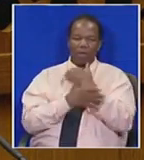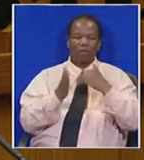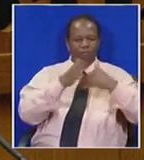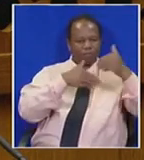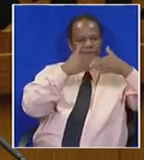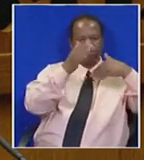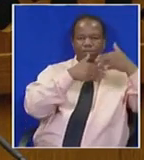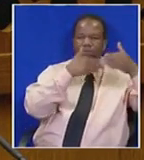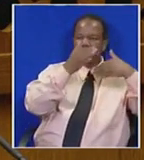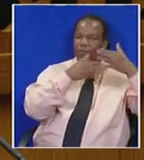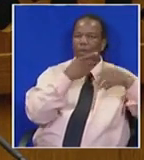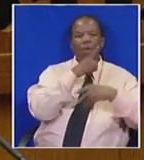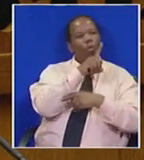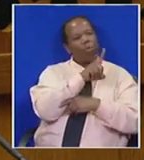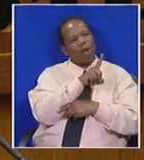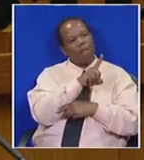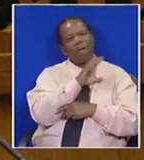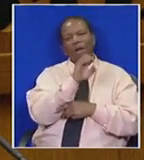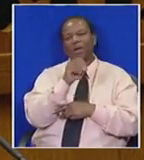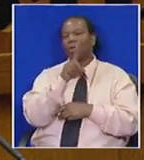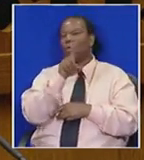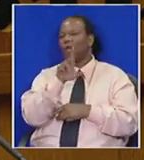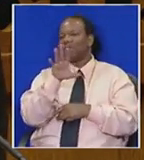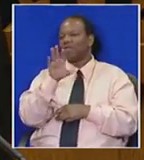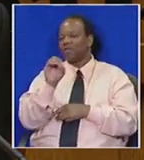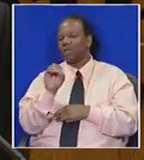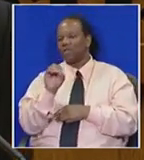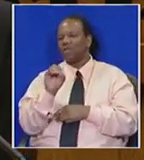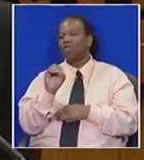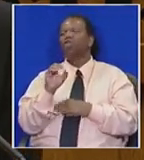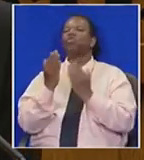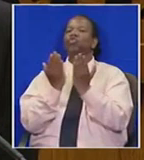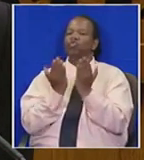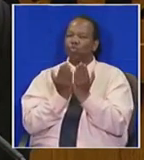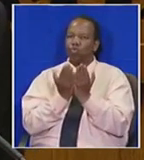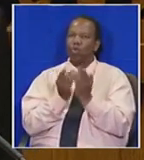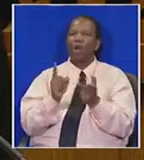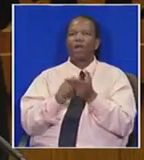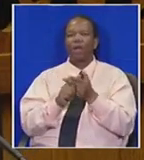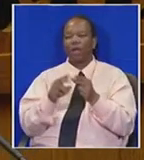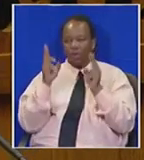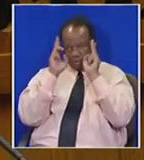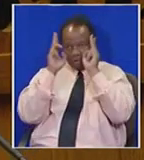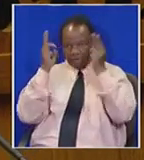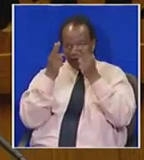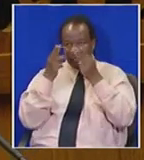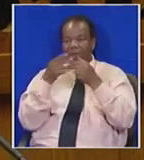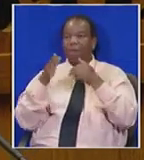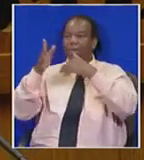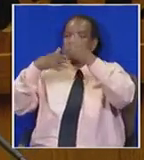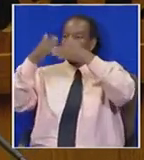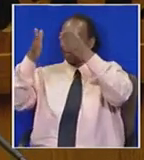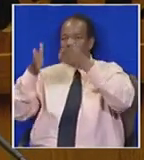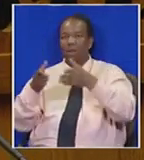build between 100 and 150 new schools, increase the number of tertiary student accommodation beds